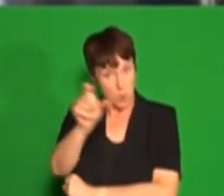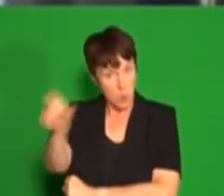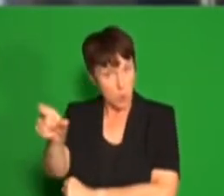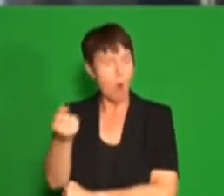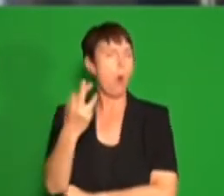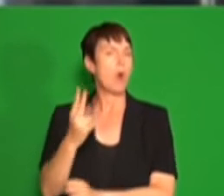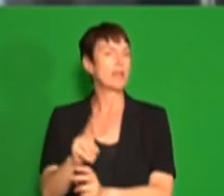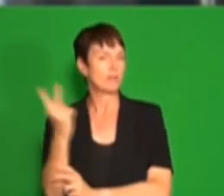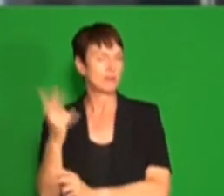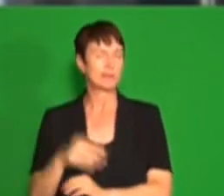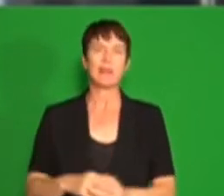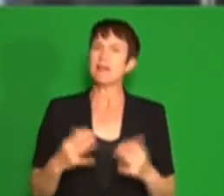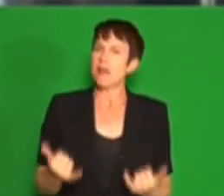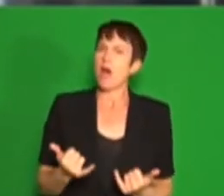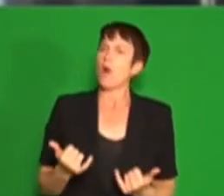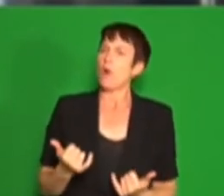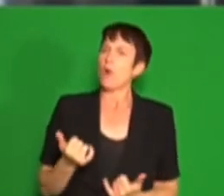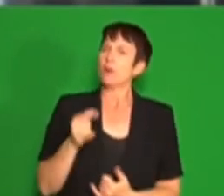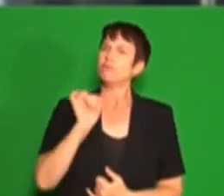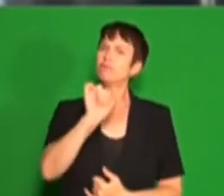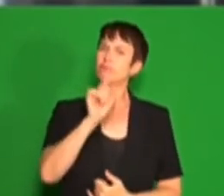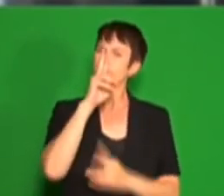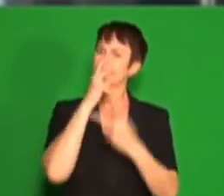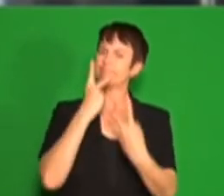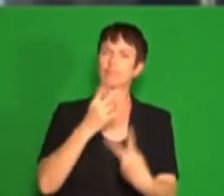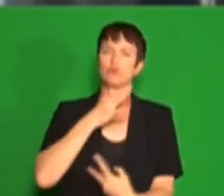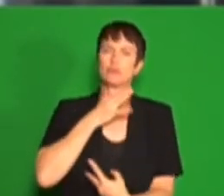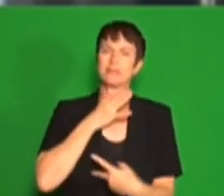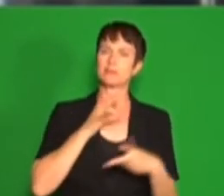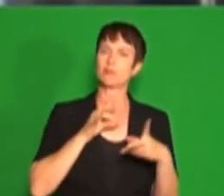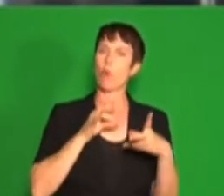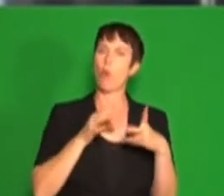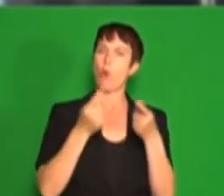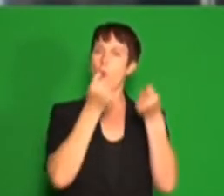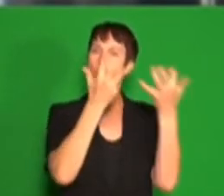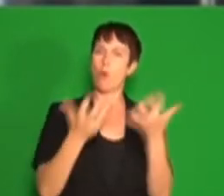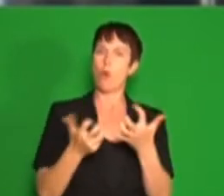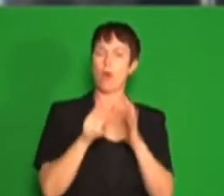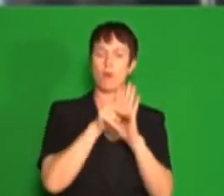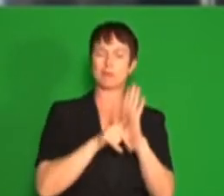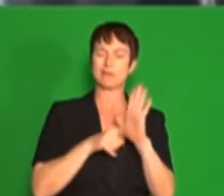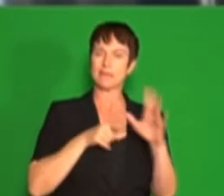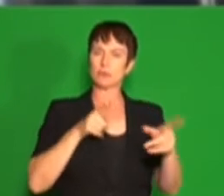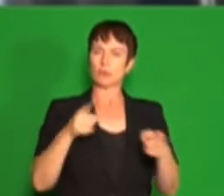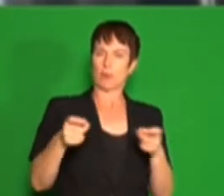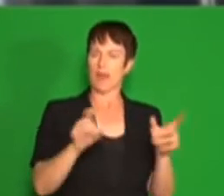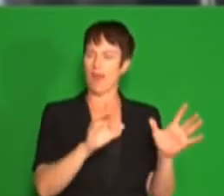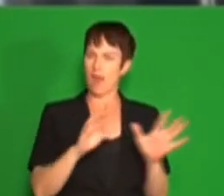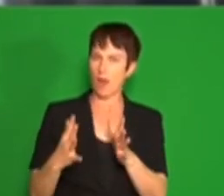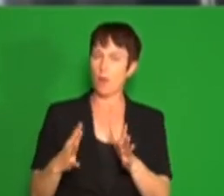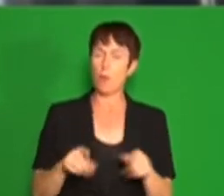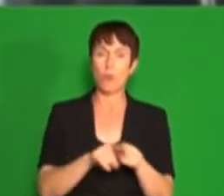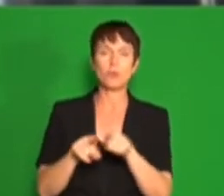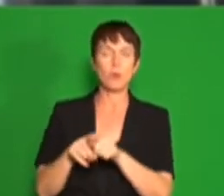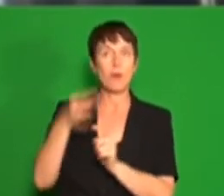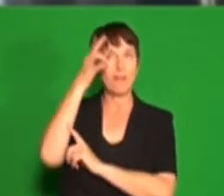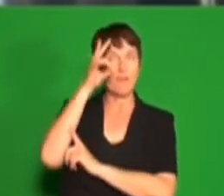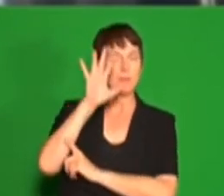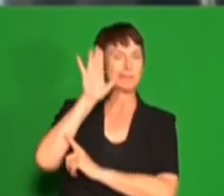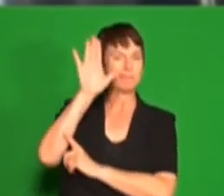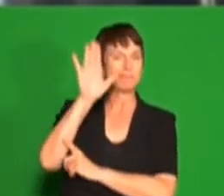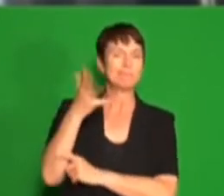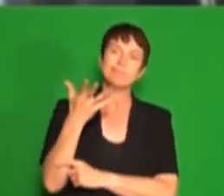to fiscal dominance? And what is the extent to which the deterioration in public finances and rising government debts